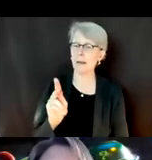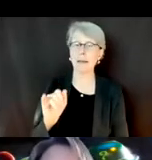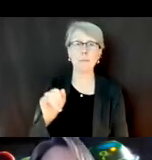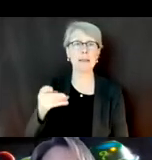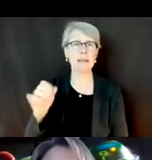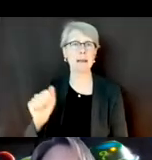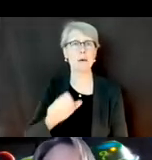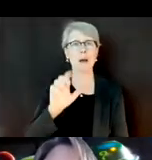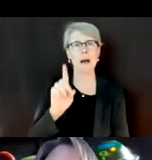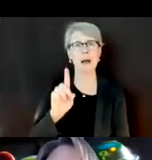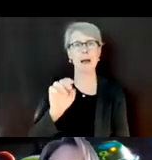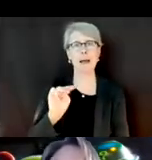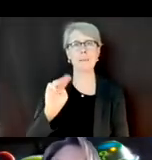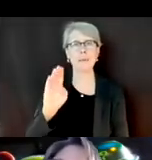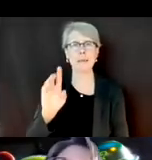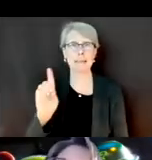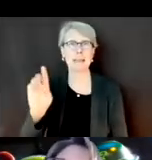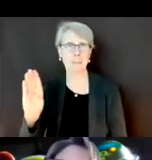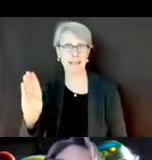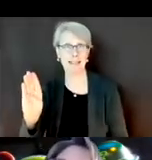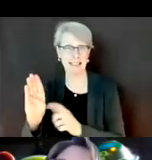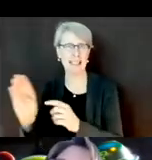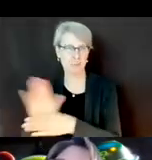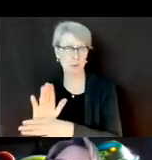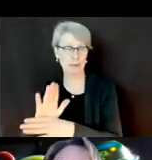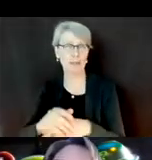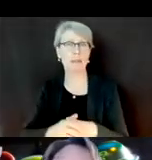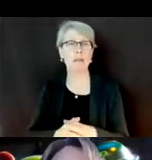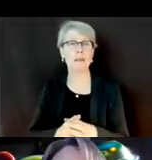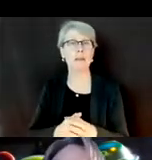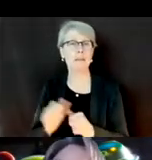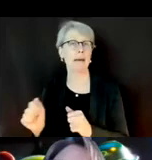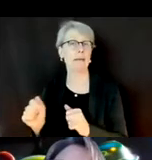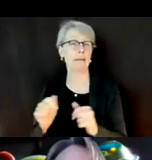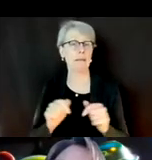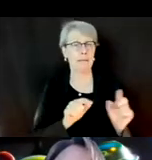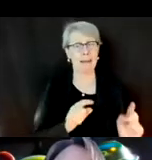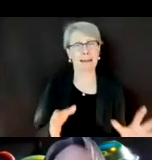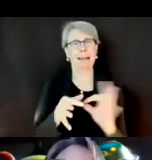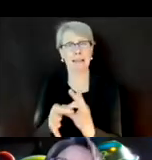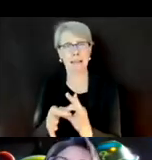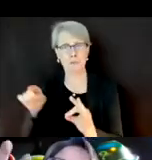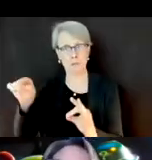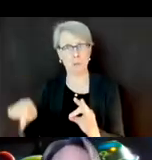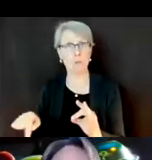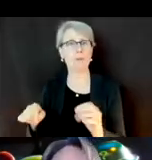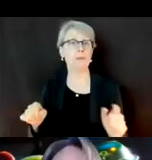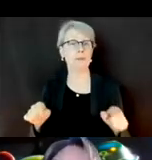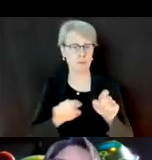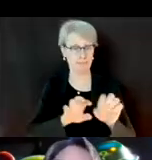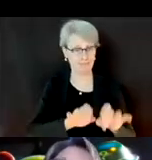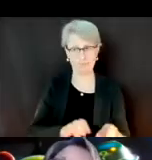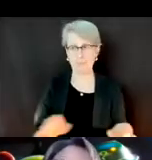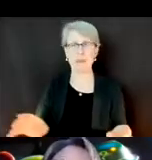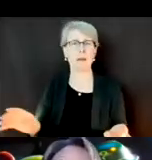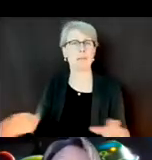movie, all of those things lend weight as part of those ranking factors in terms of telling the